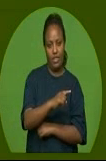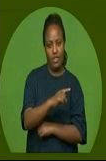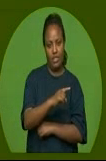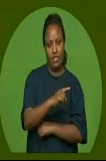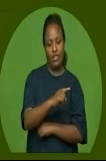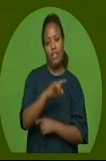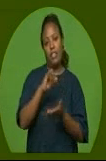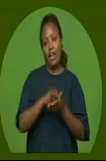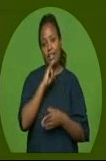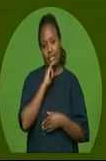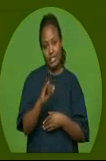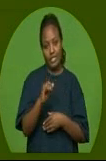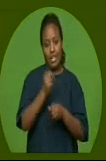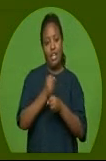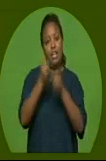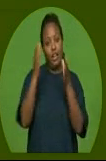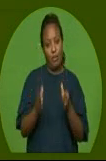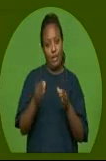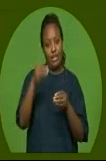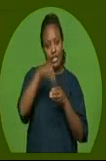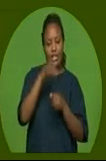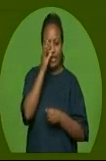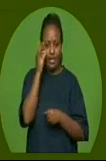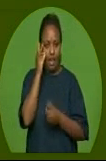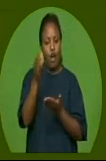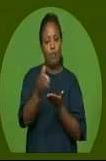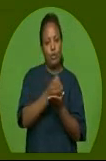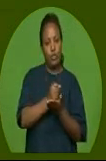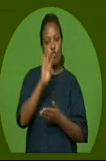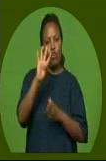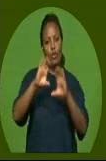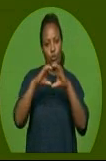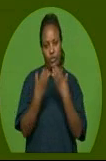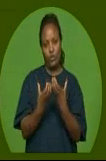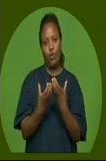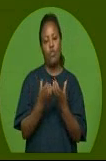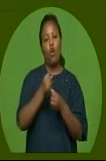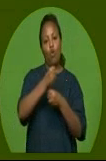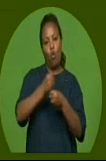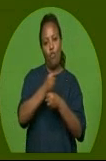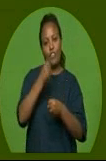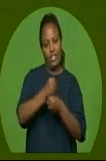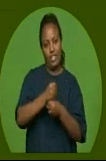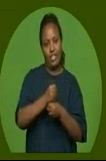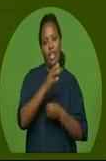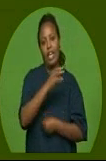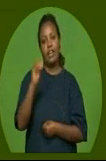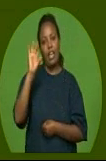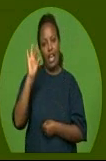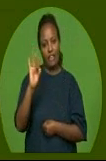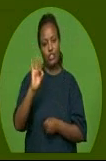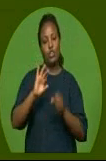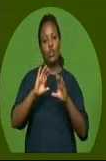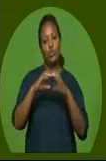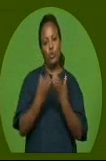day. That is, a laborer in India produces 4 units of coffee